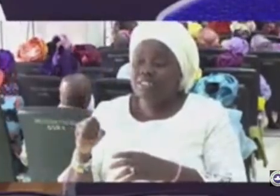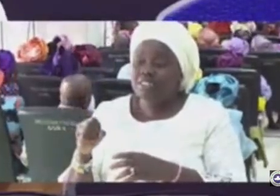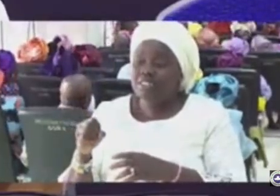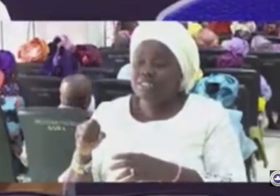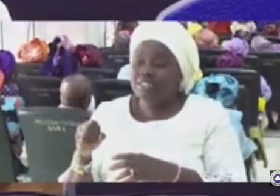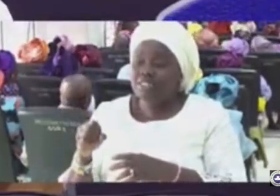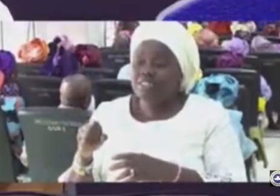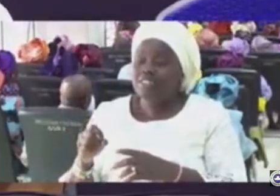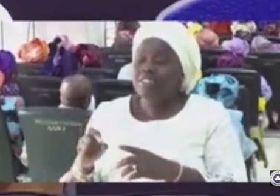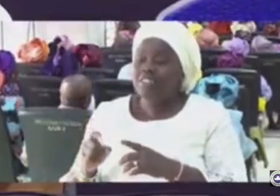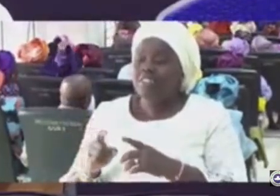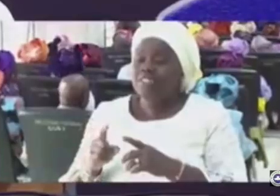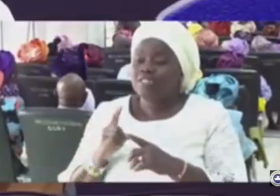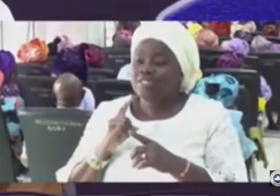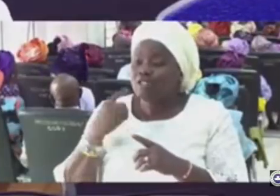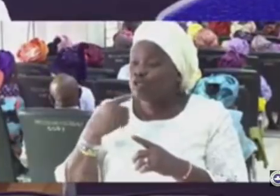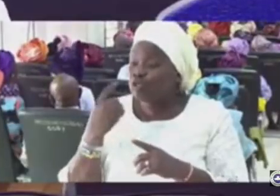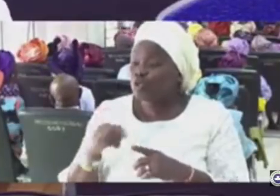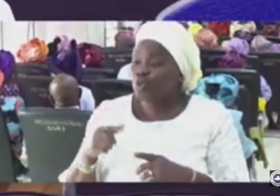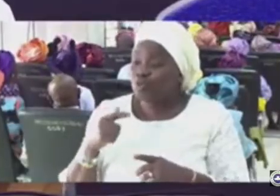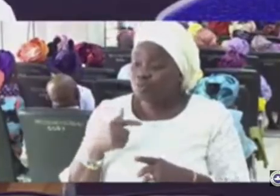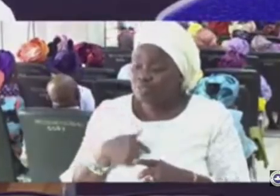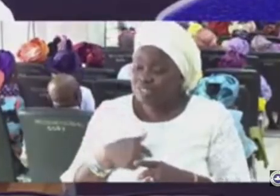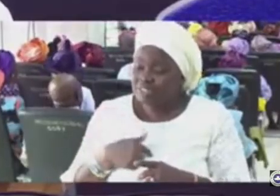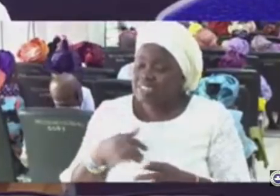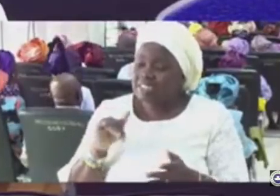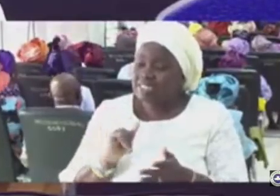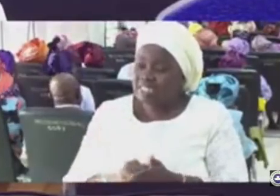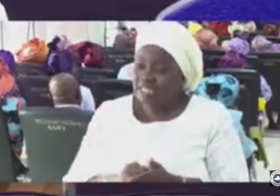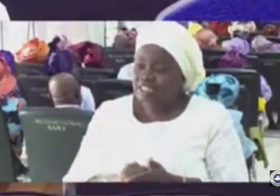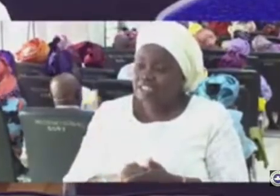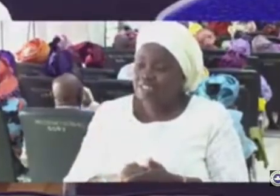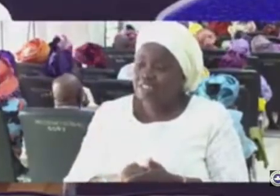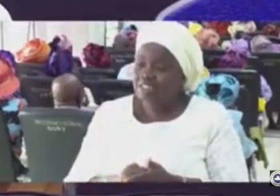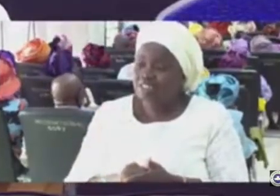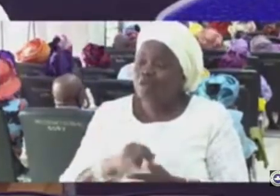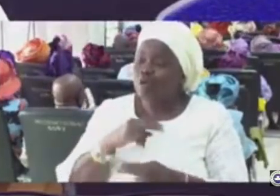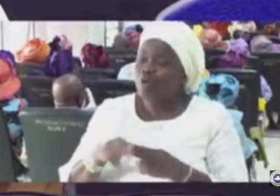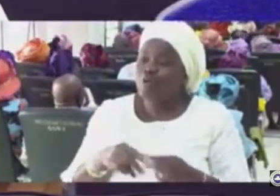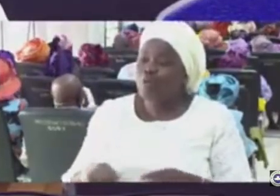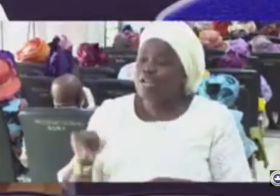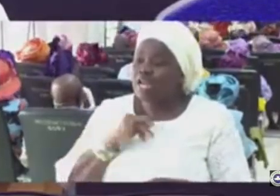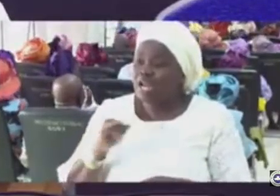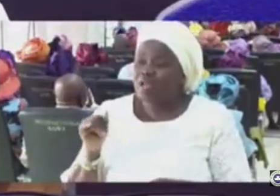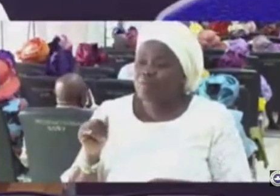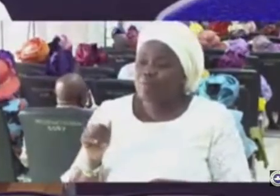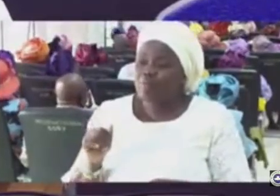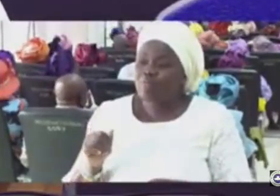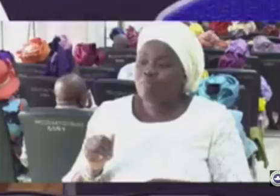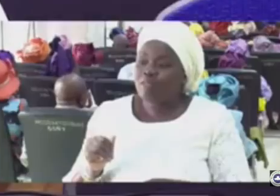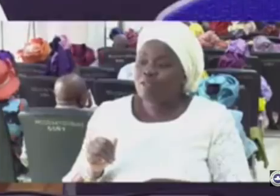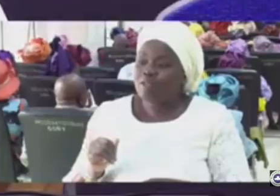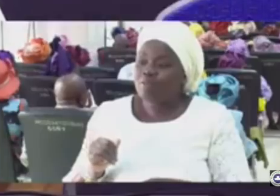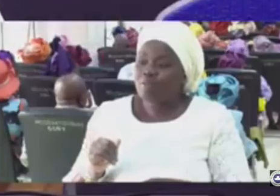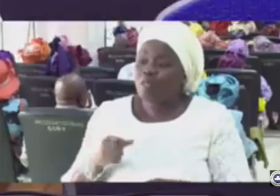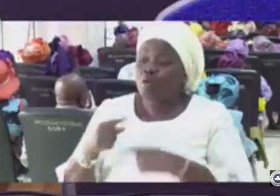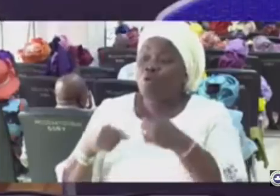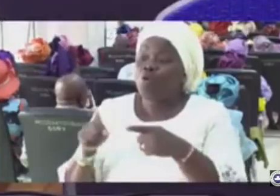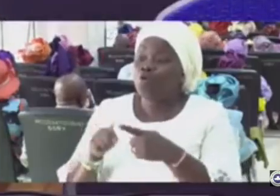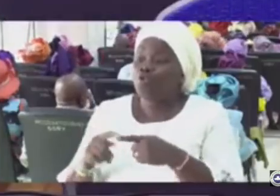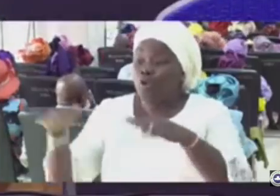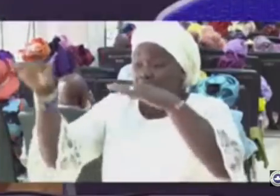thing, but if by any chance you get to heaven and the day is shut against you, he said, you know what you will do